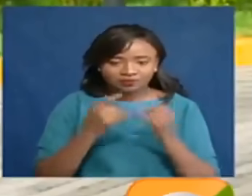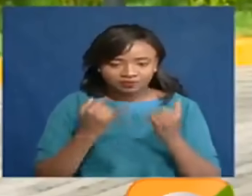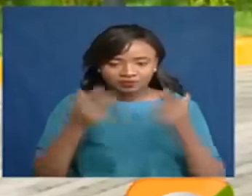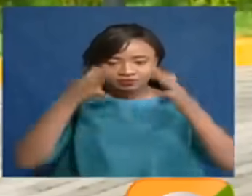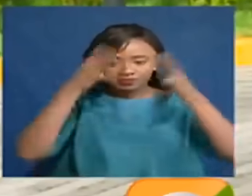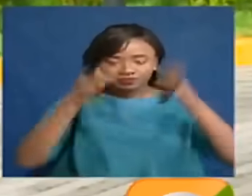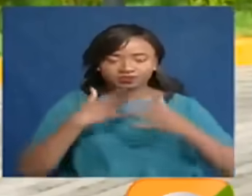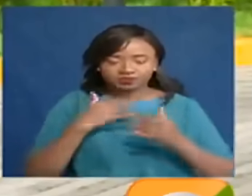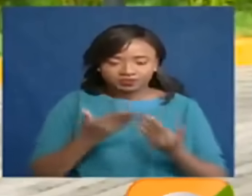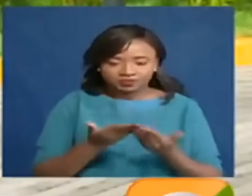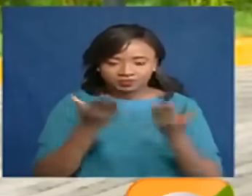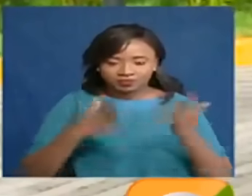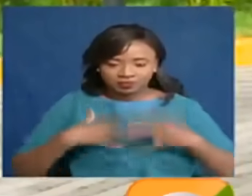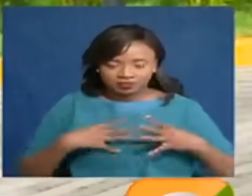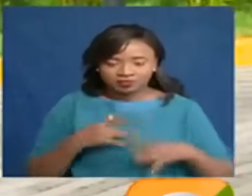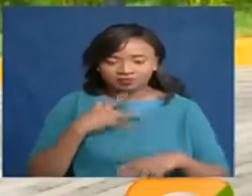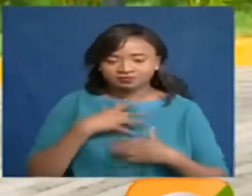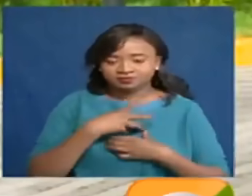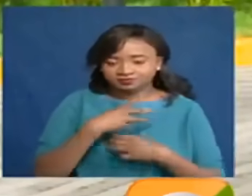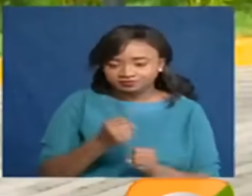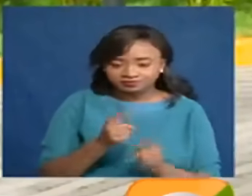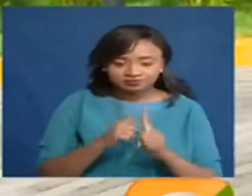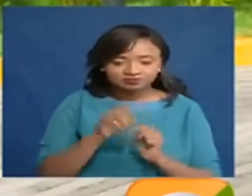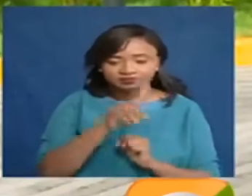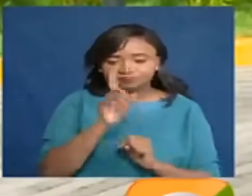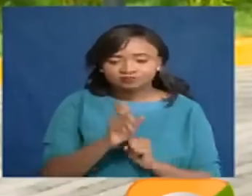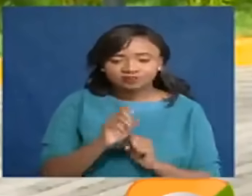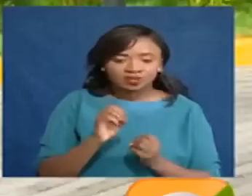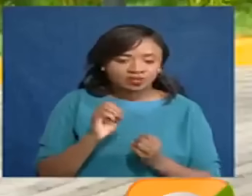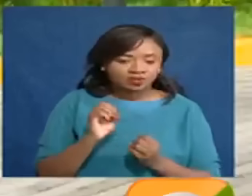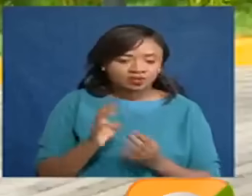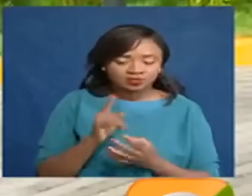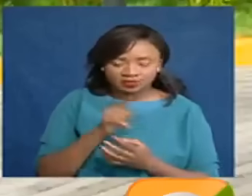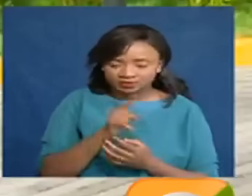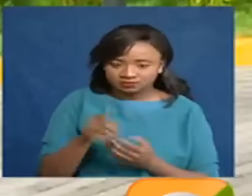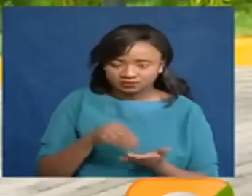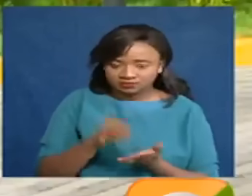restore public confidence. But the question is, how much will the cancellation cost the